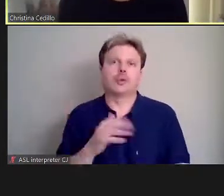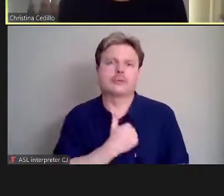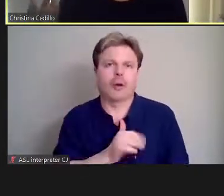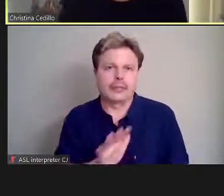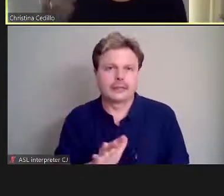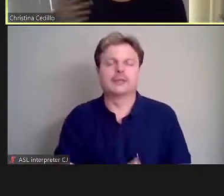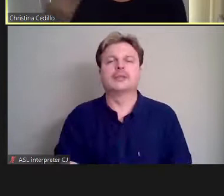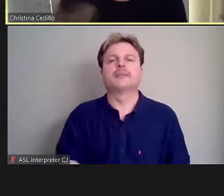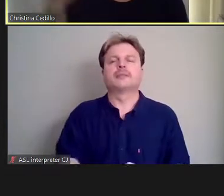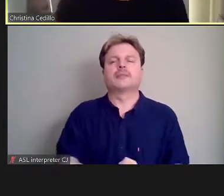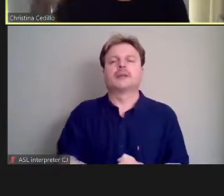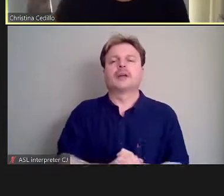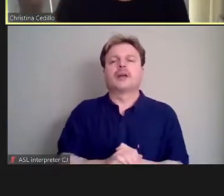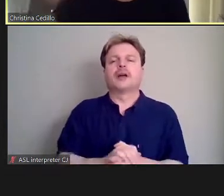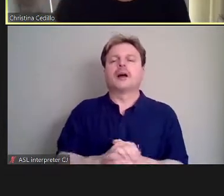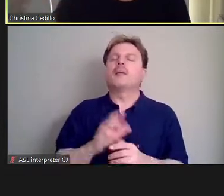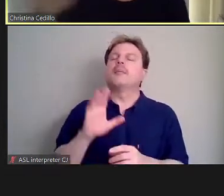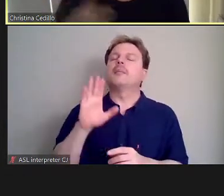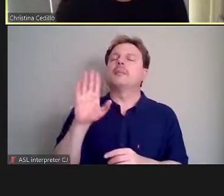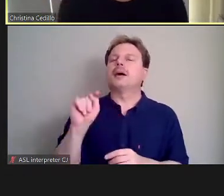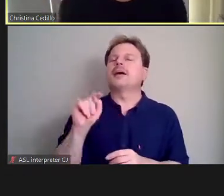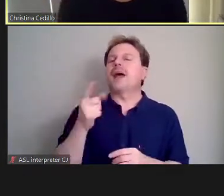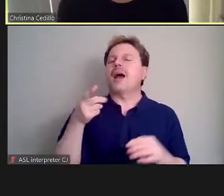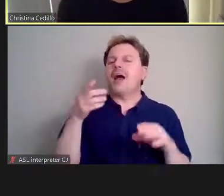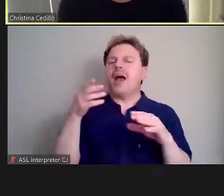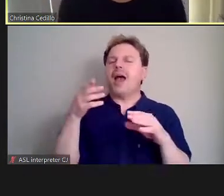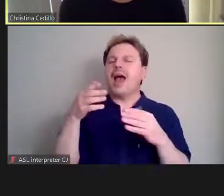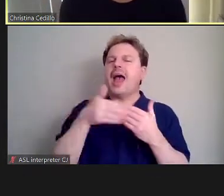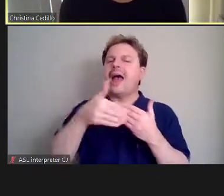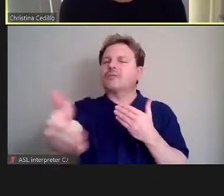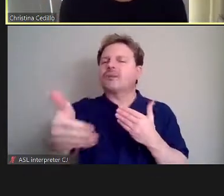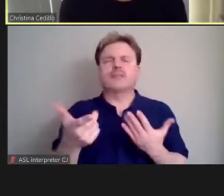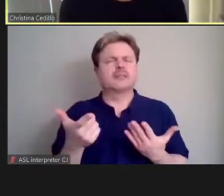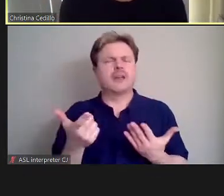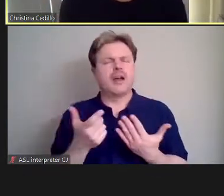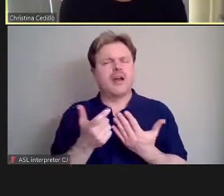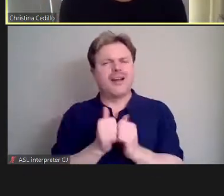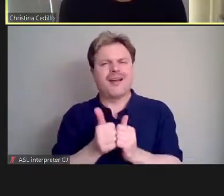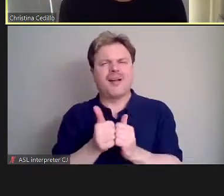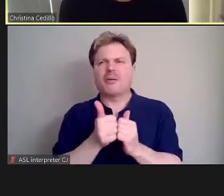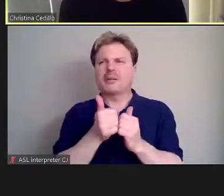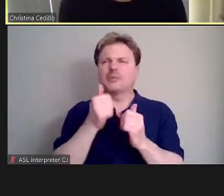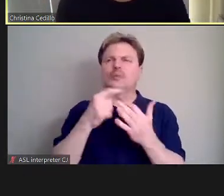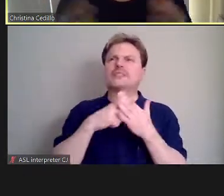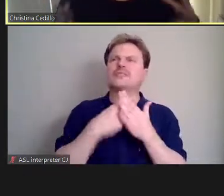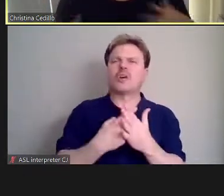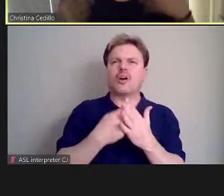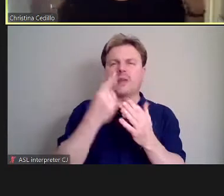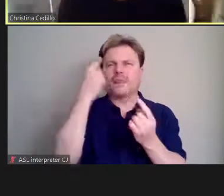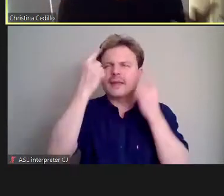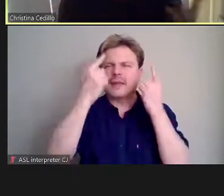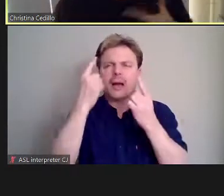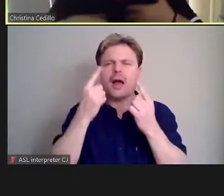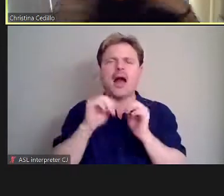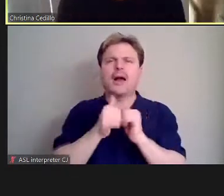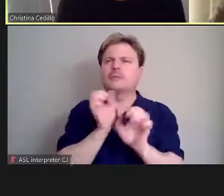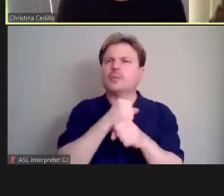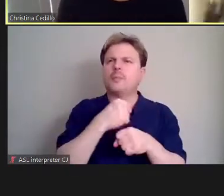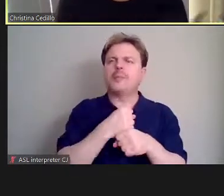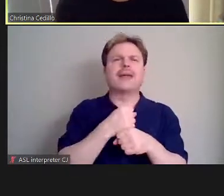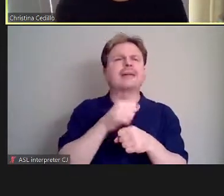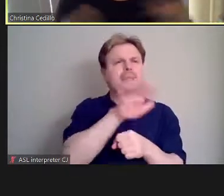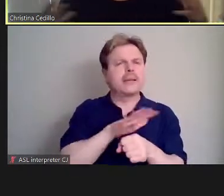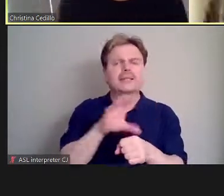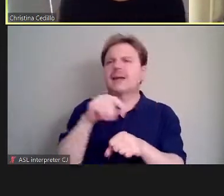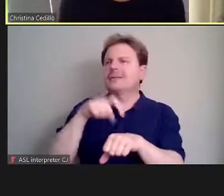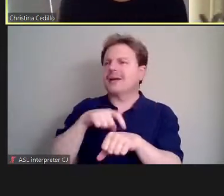but then also, you know, after this, you know, how can we start thinking about how to make space and time more